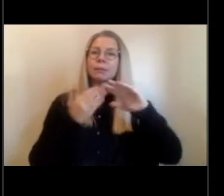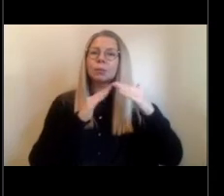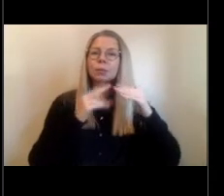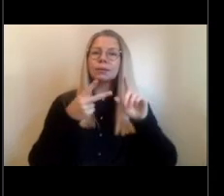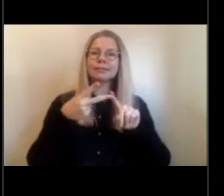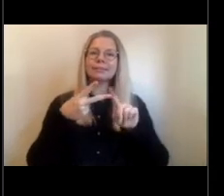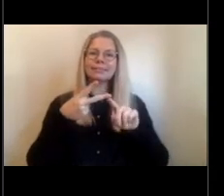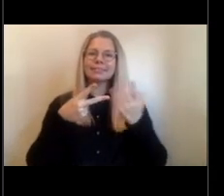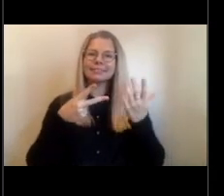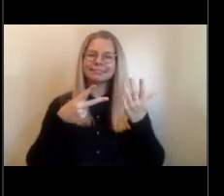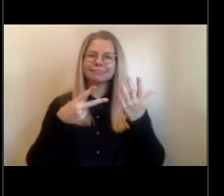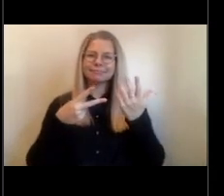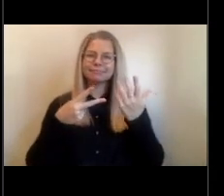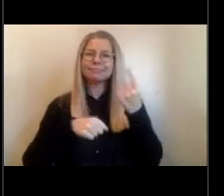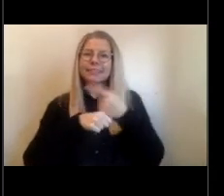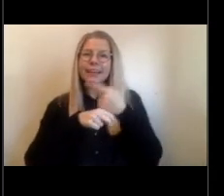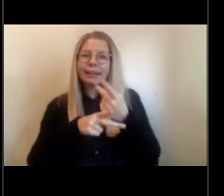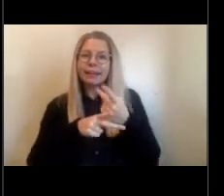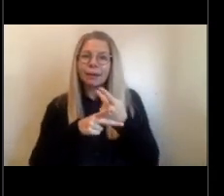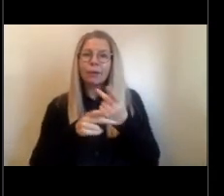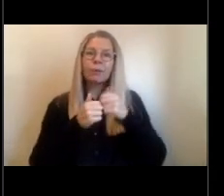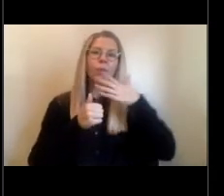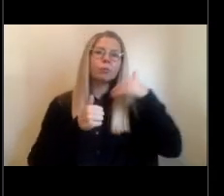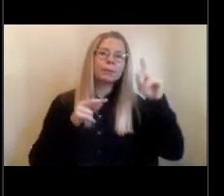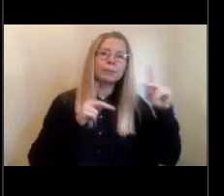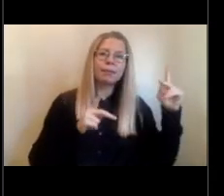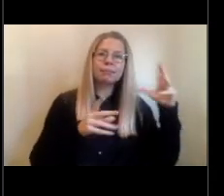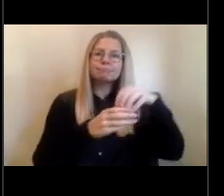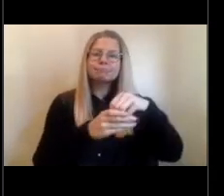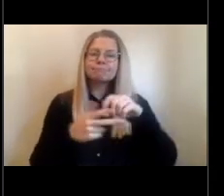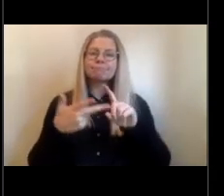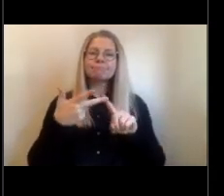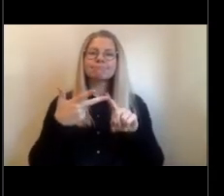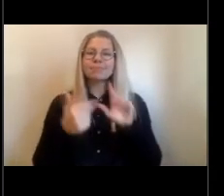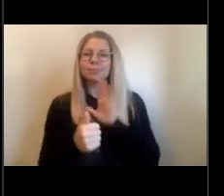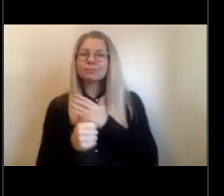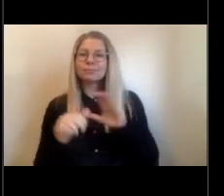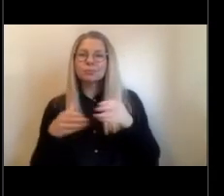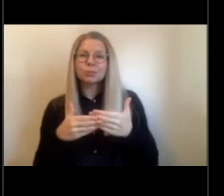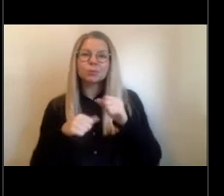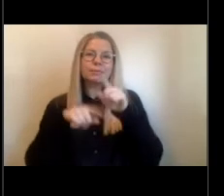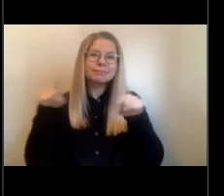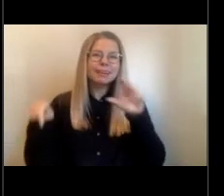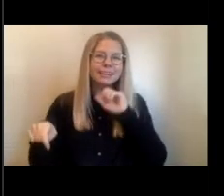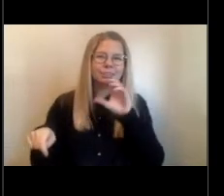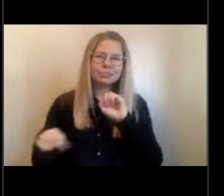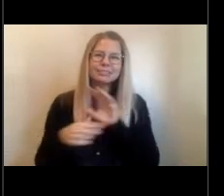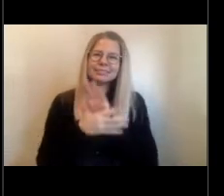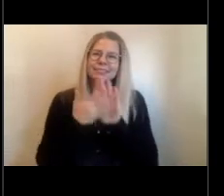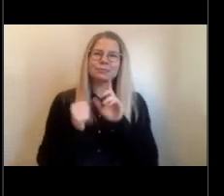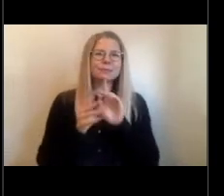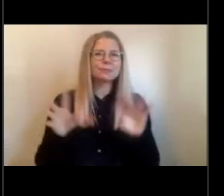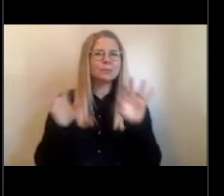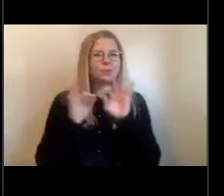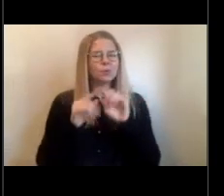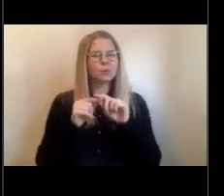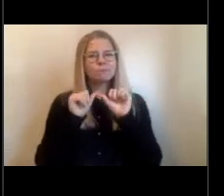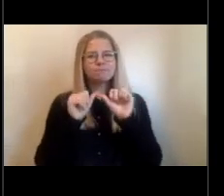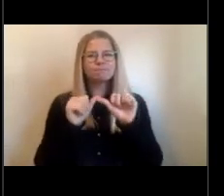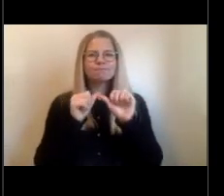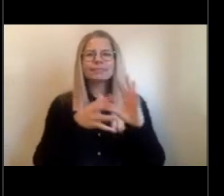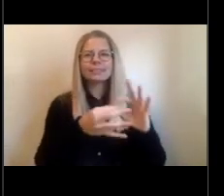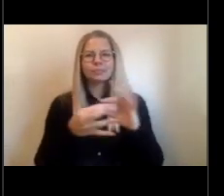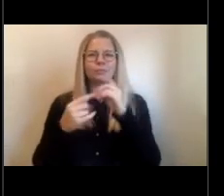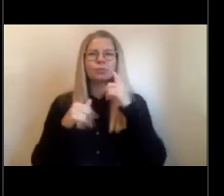intergenerational daycares, these sorts of things which are important for maintaining connection to people. Let's take a look at the findings of the world's